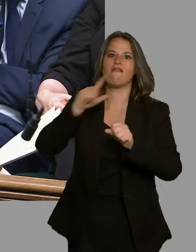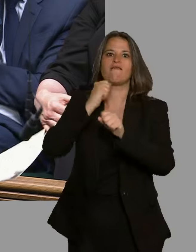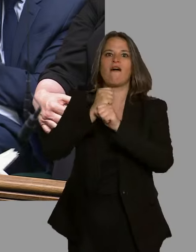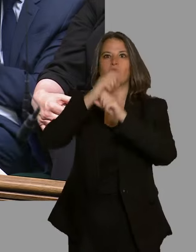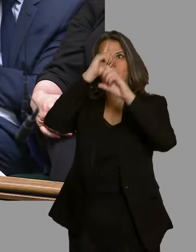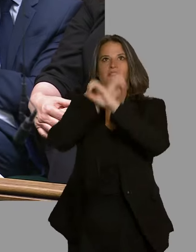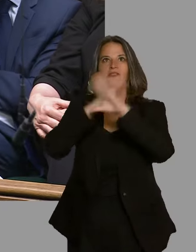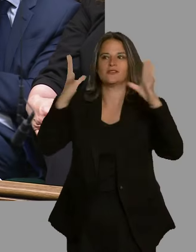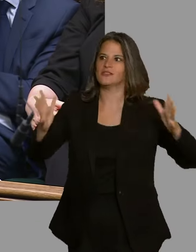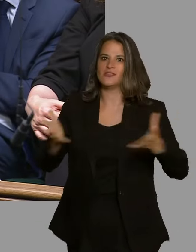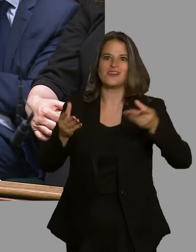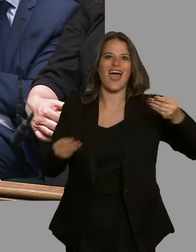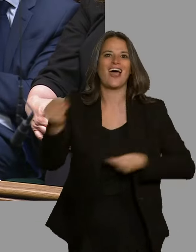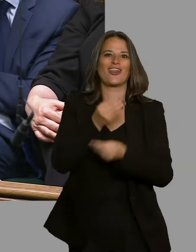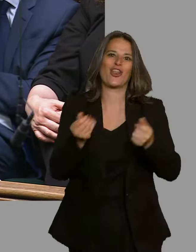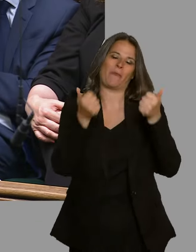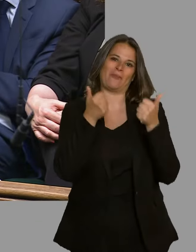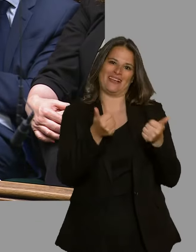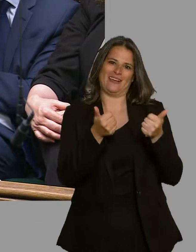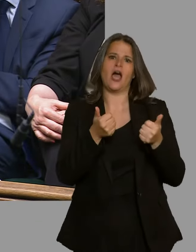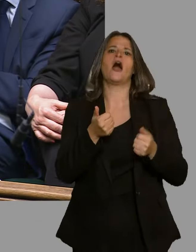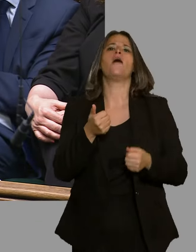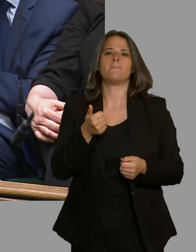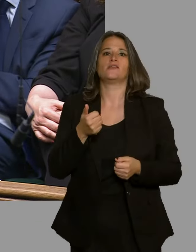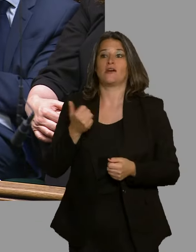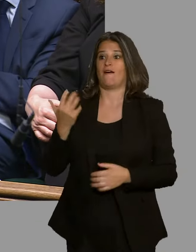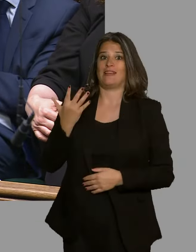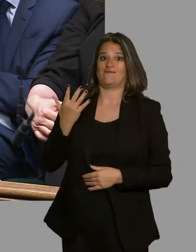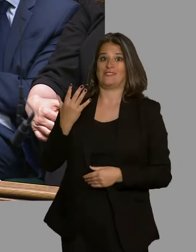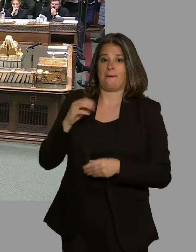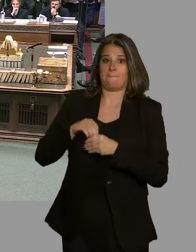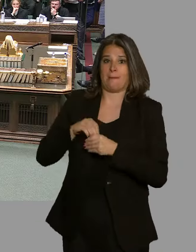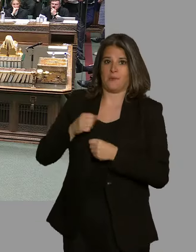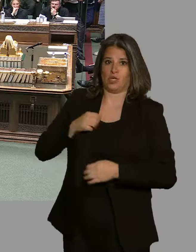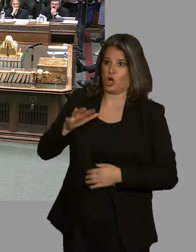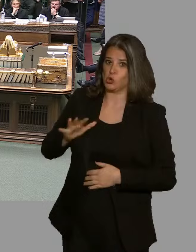give WSMR's open access application the green signal?